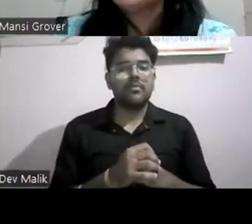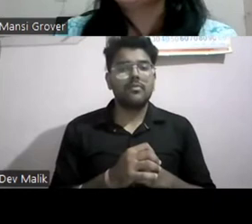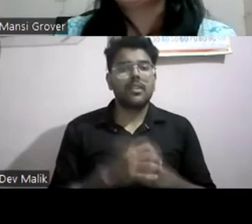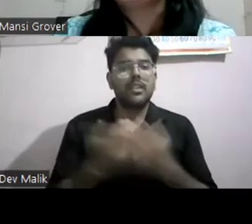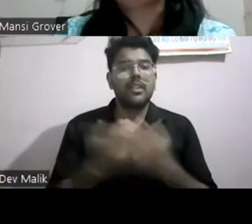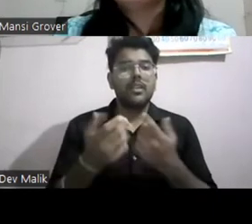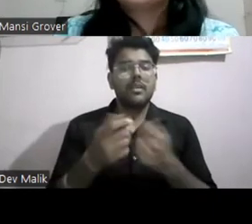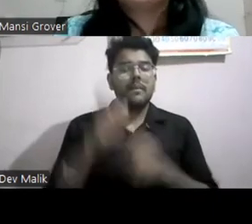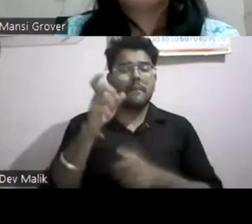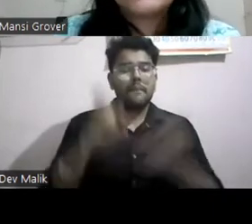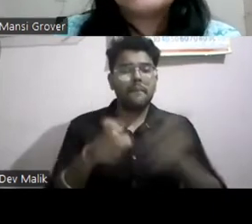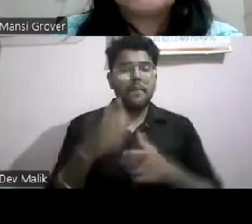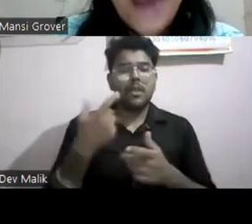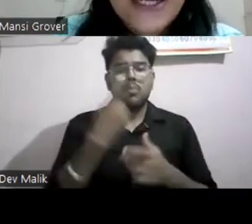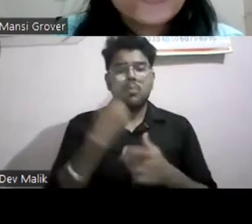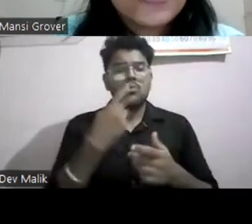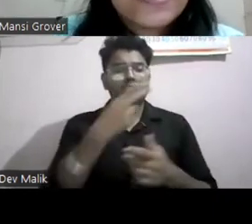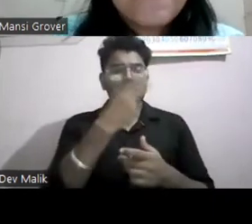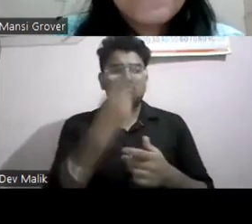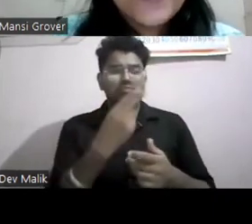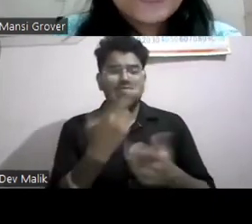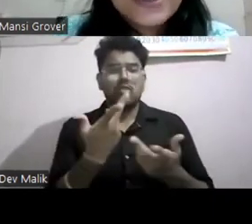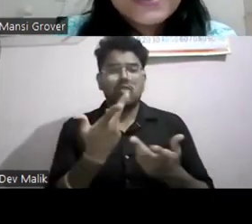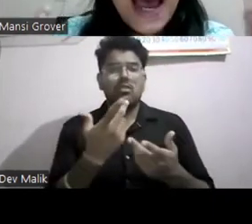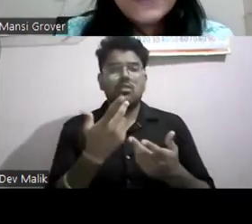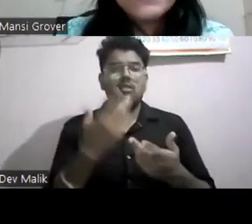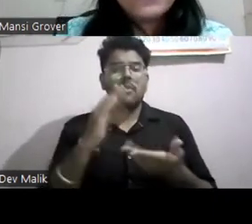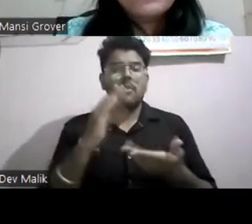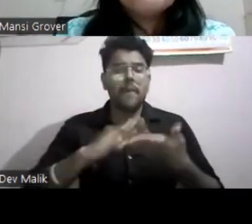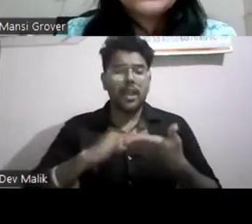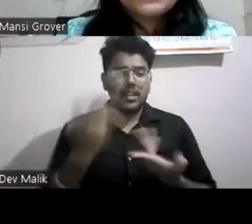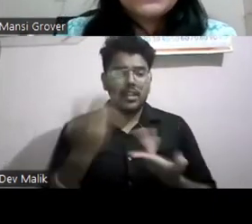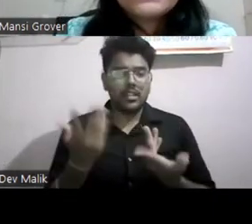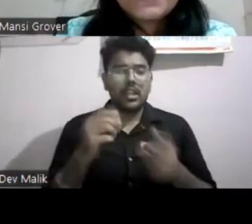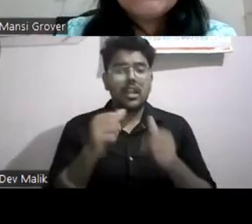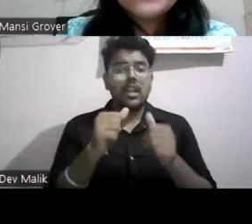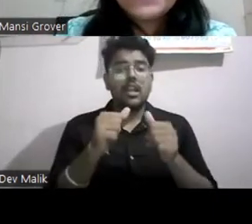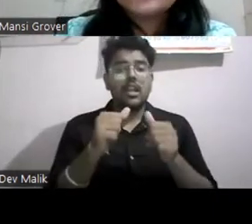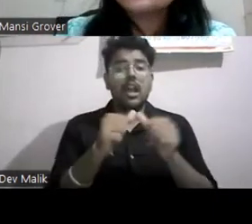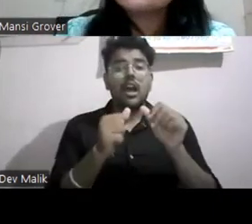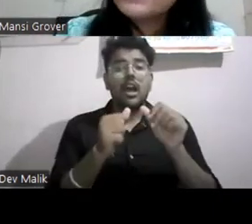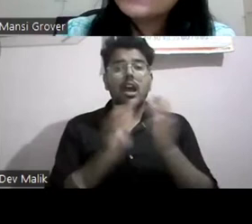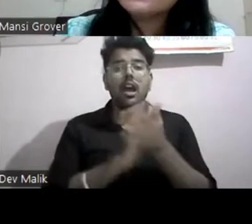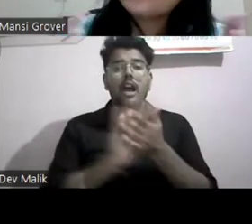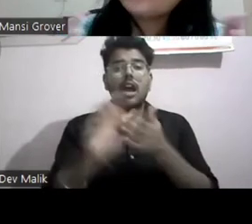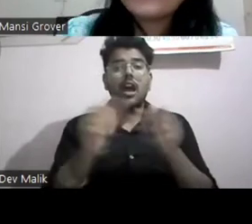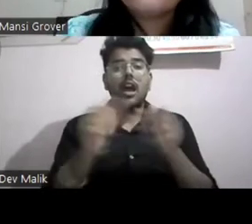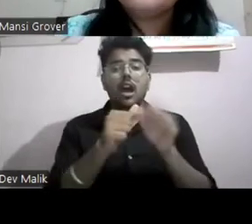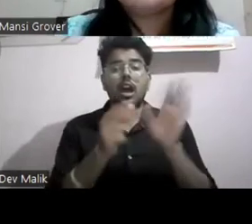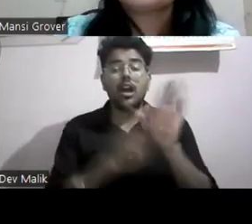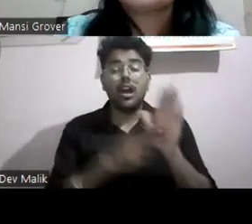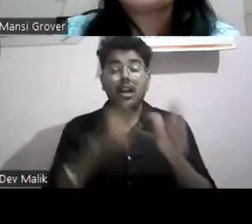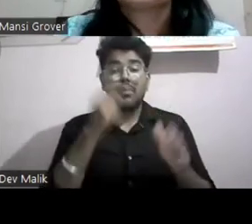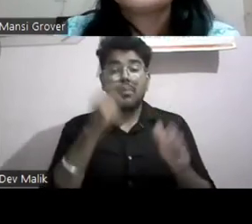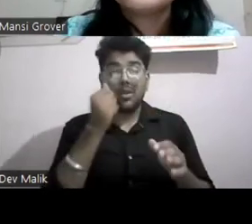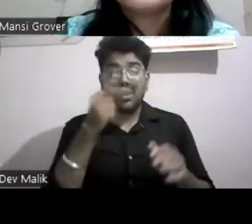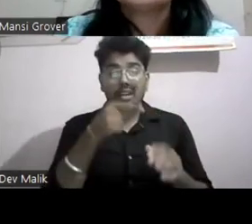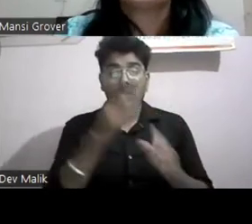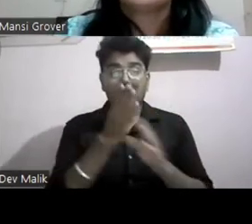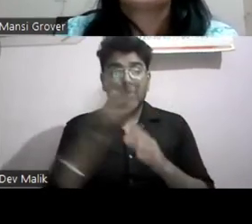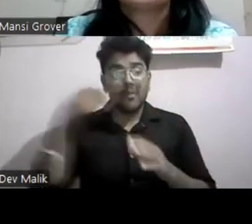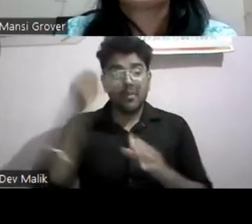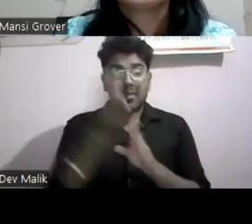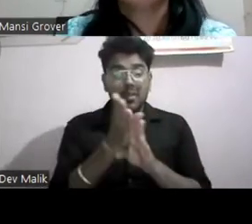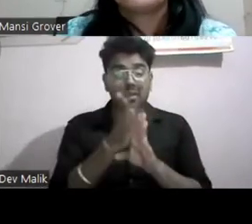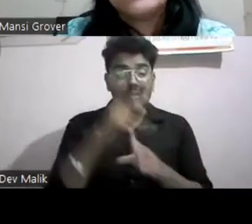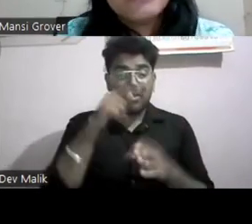people to, you know, rectify their marriages. So this idea is something that you would see in a lot of films. Something like